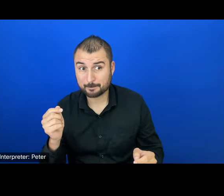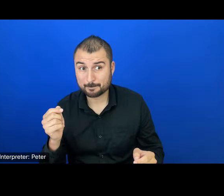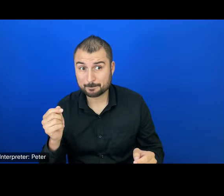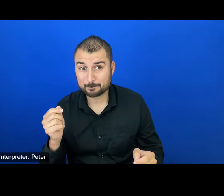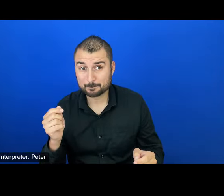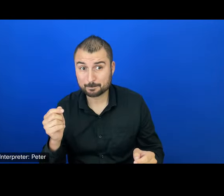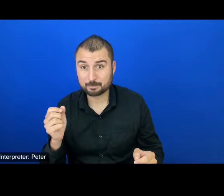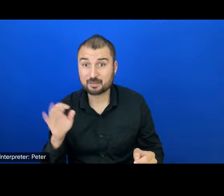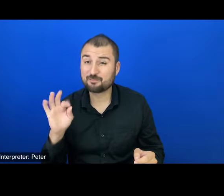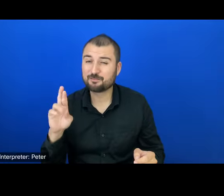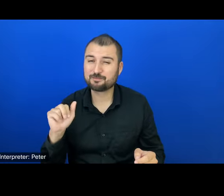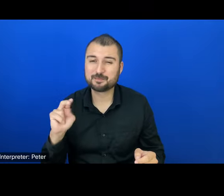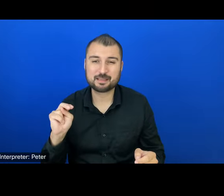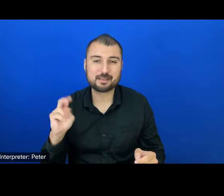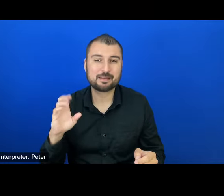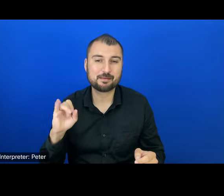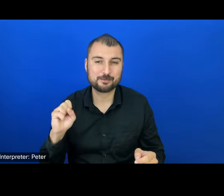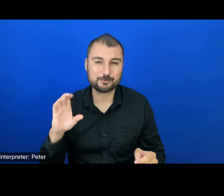Senator Francisco.